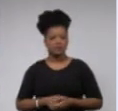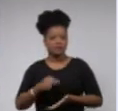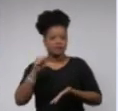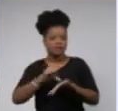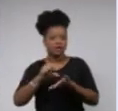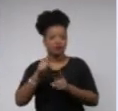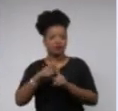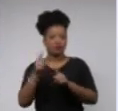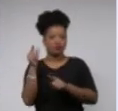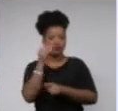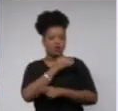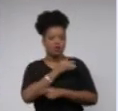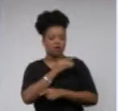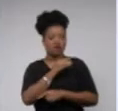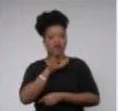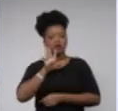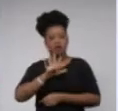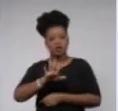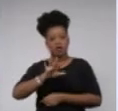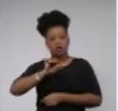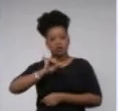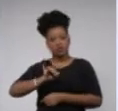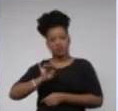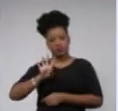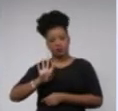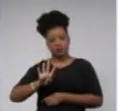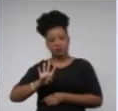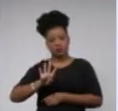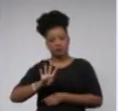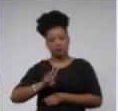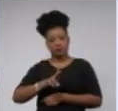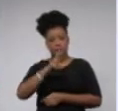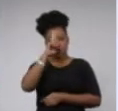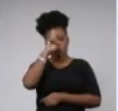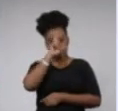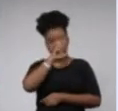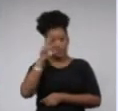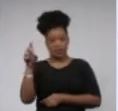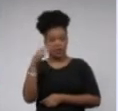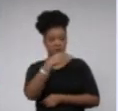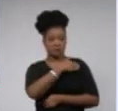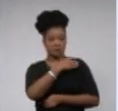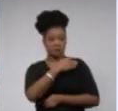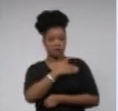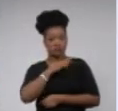564 samples were processed in the Genetic Engineering and Biotechnology Lab,